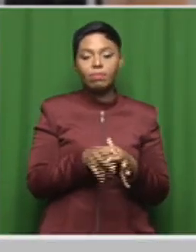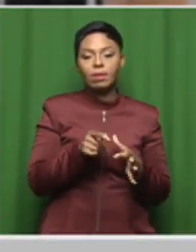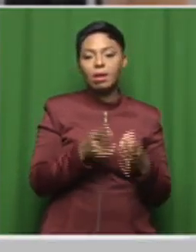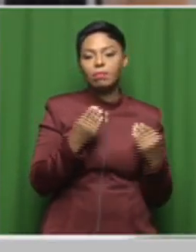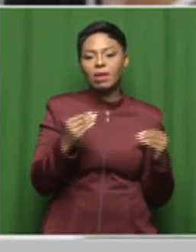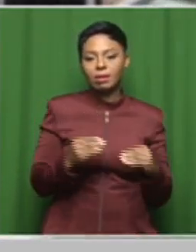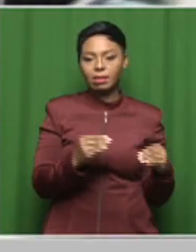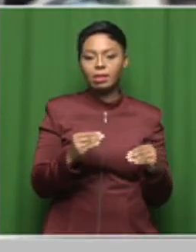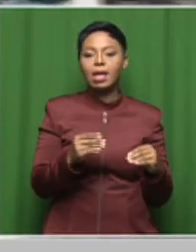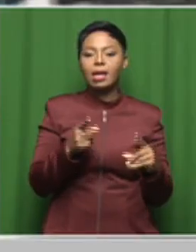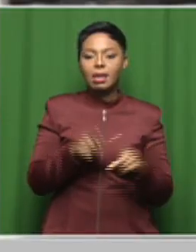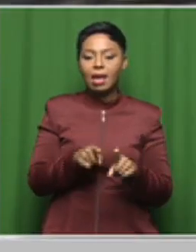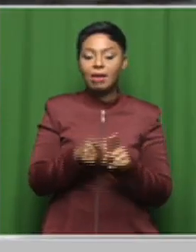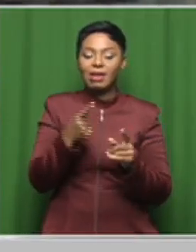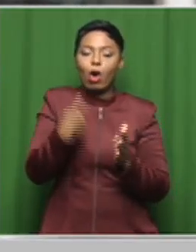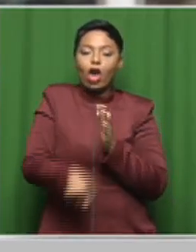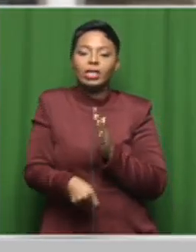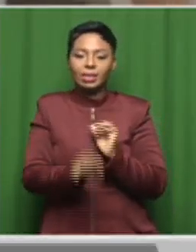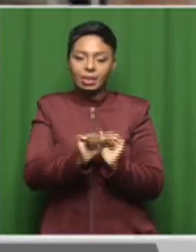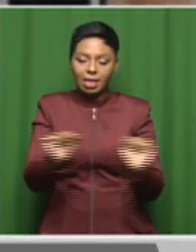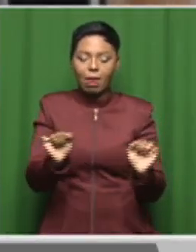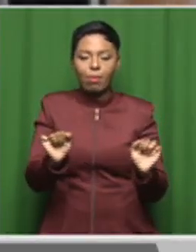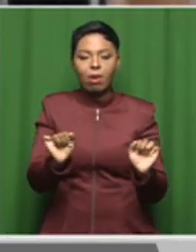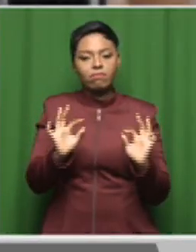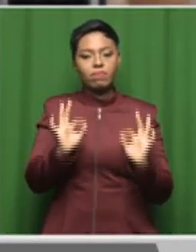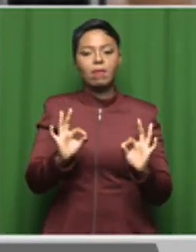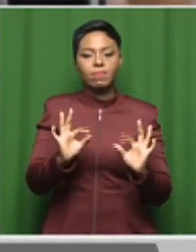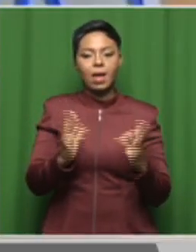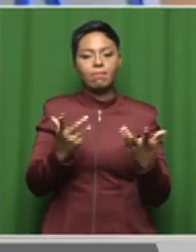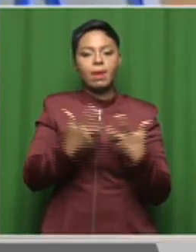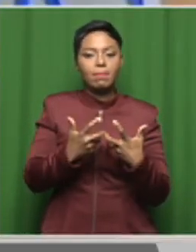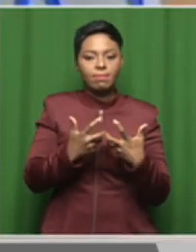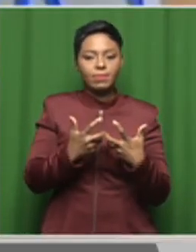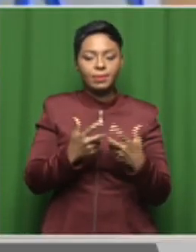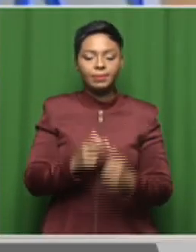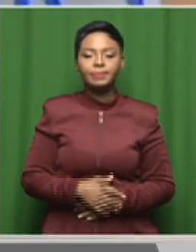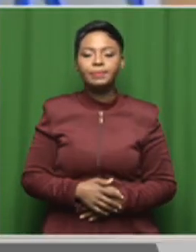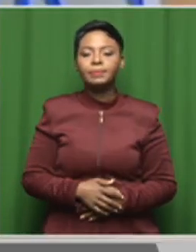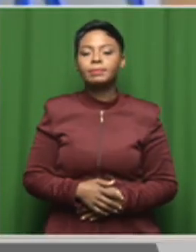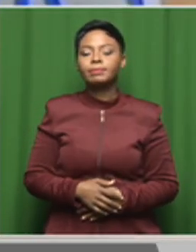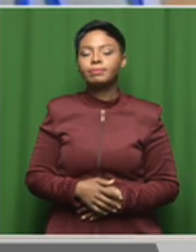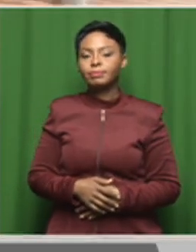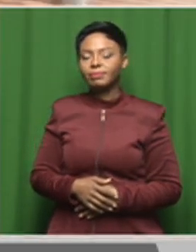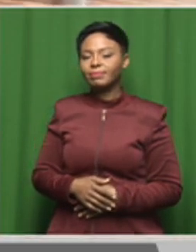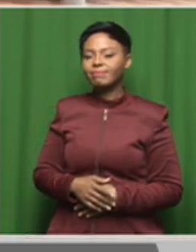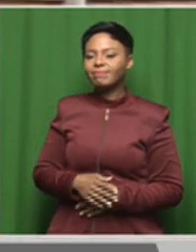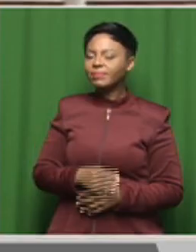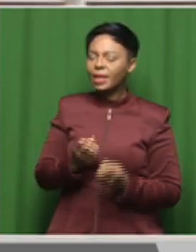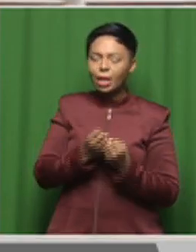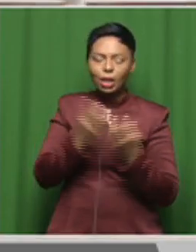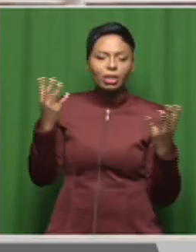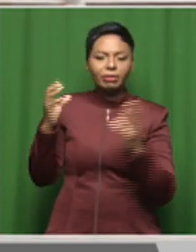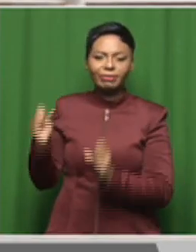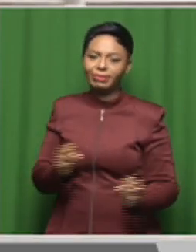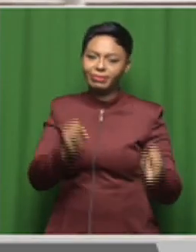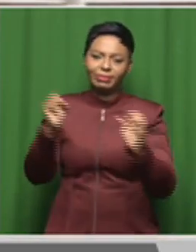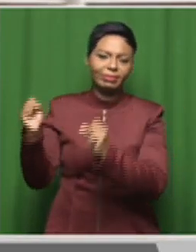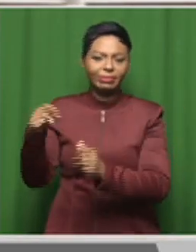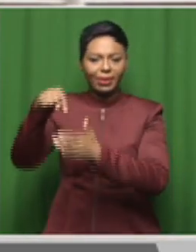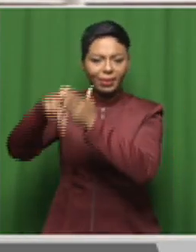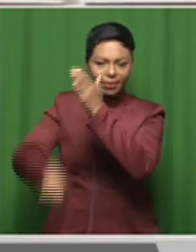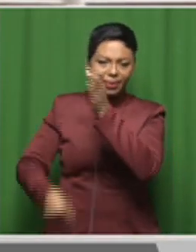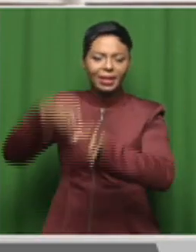Well, Evádne, there's so much more to talk here about, but unfortunately we're out of time looking at all of